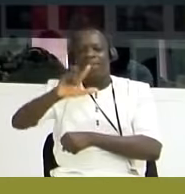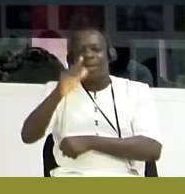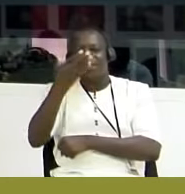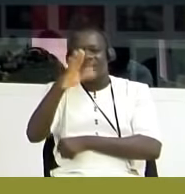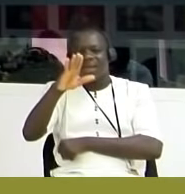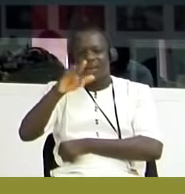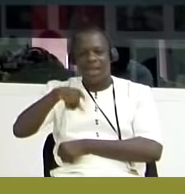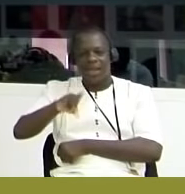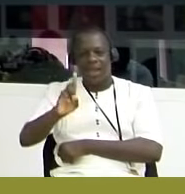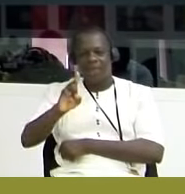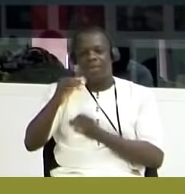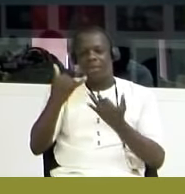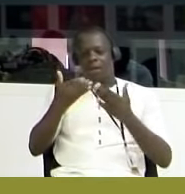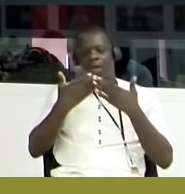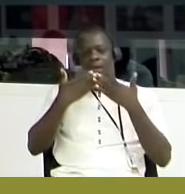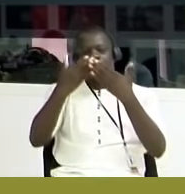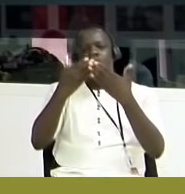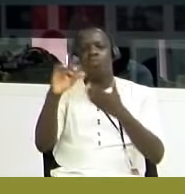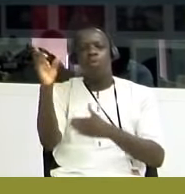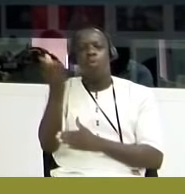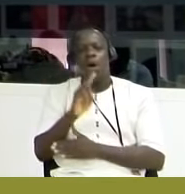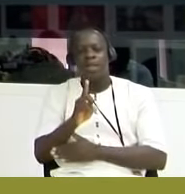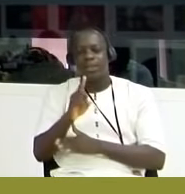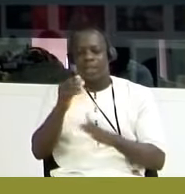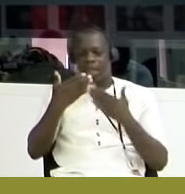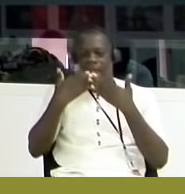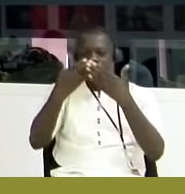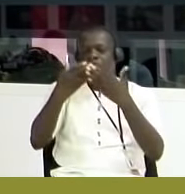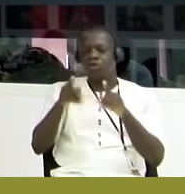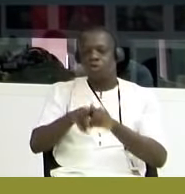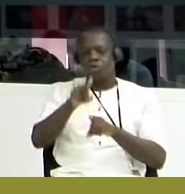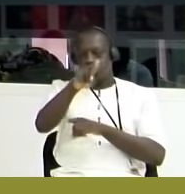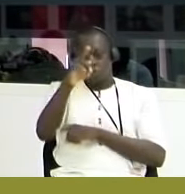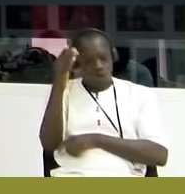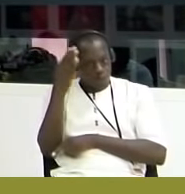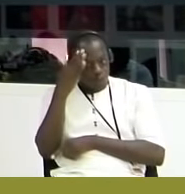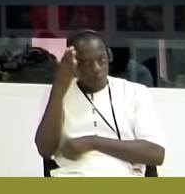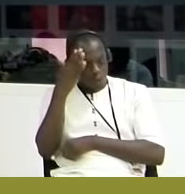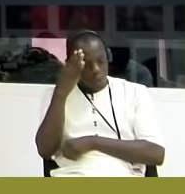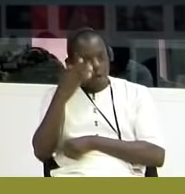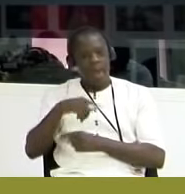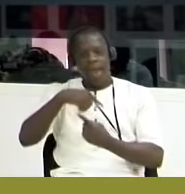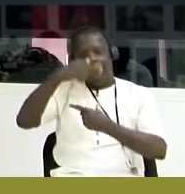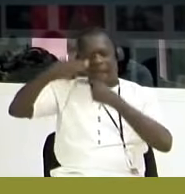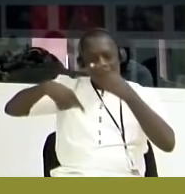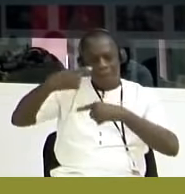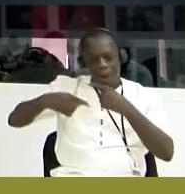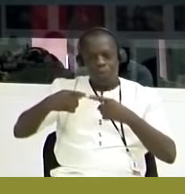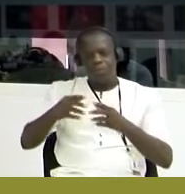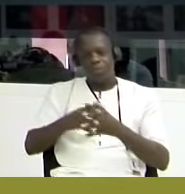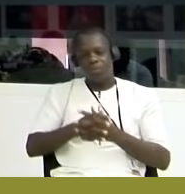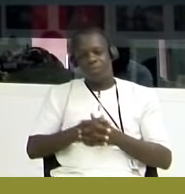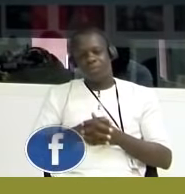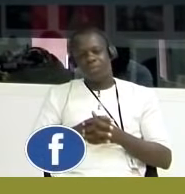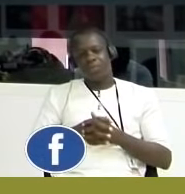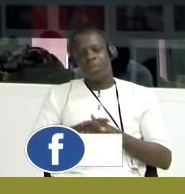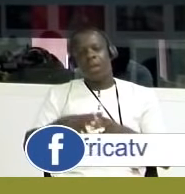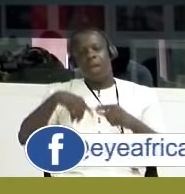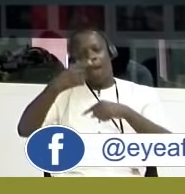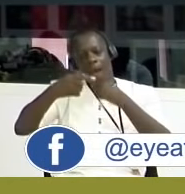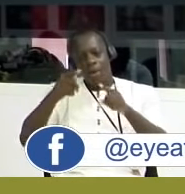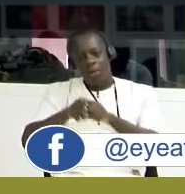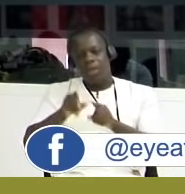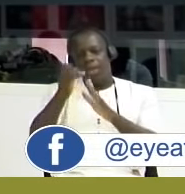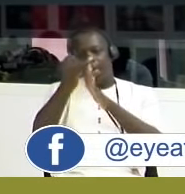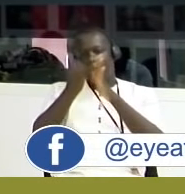us what information you were aware of concerning the issues surrounding